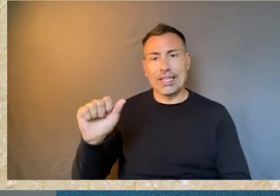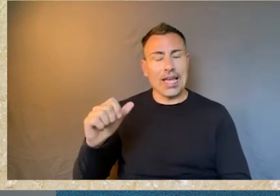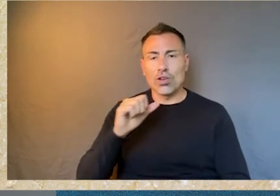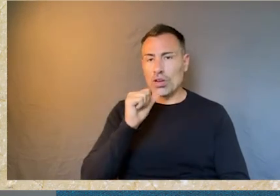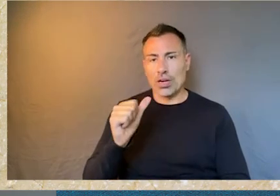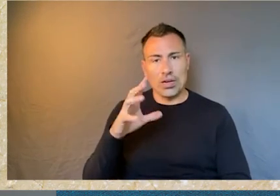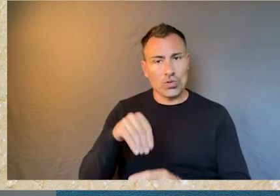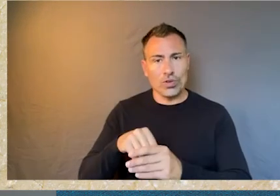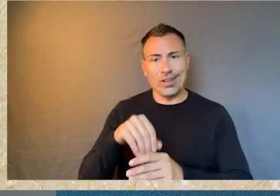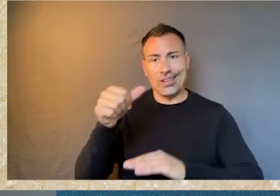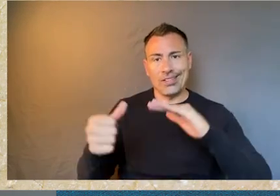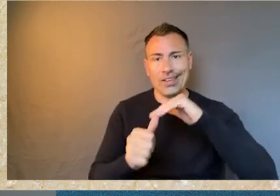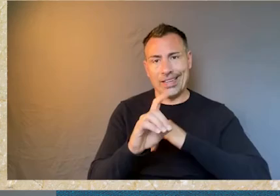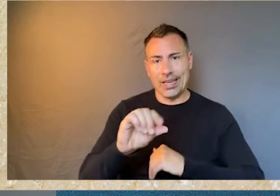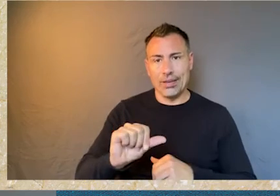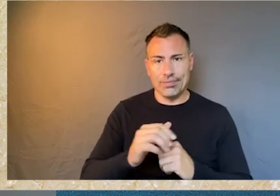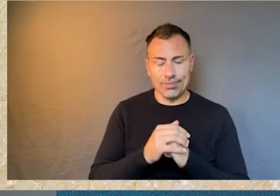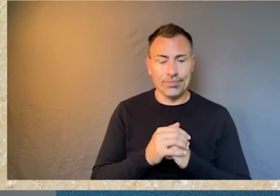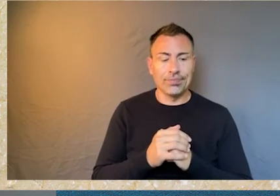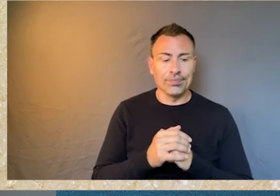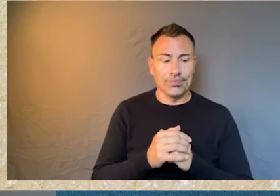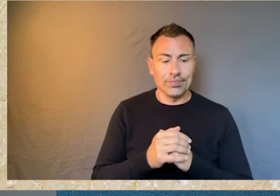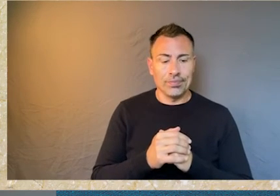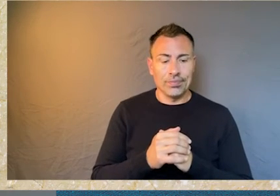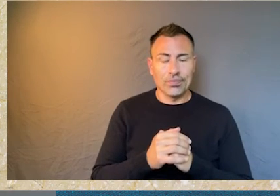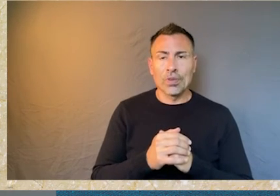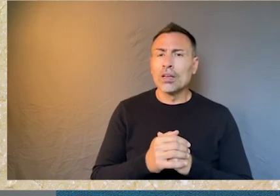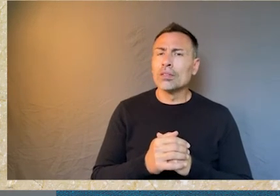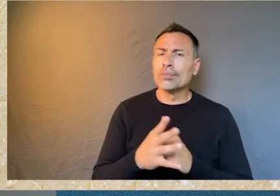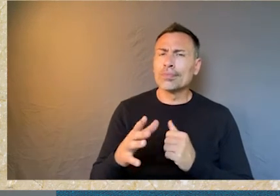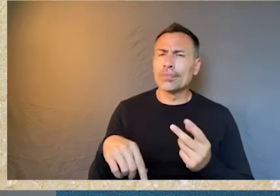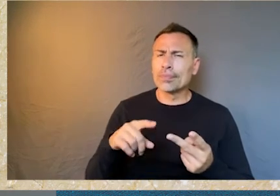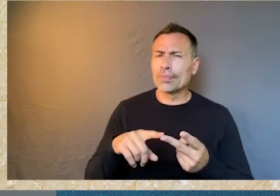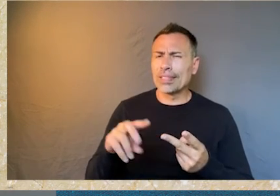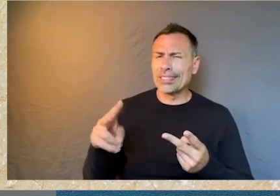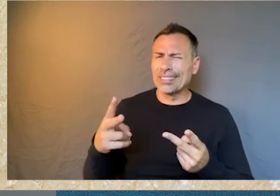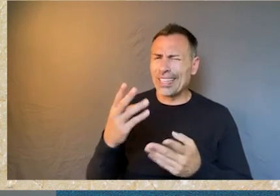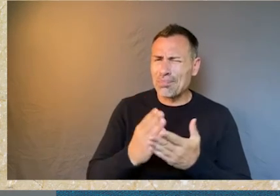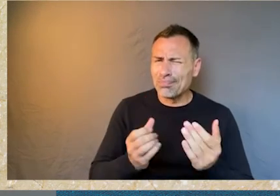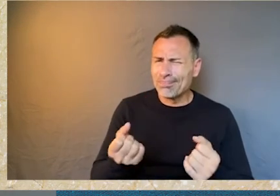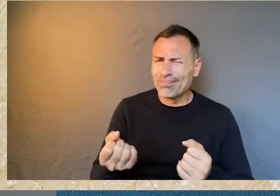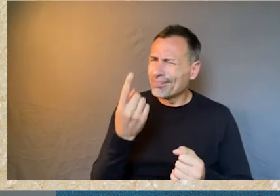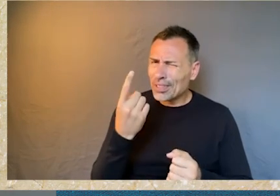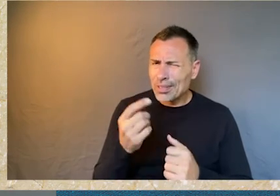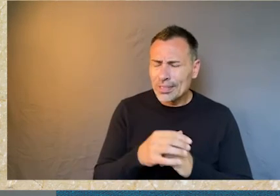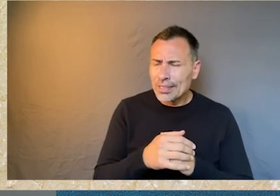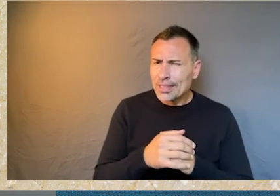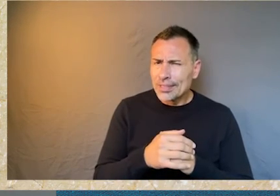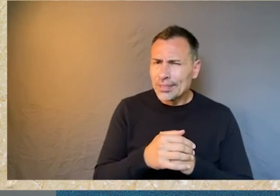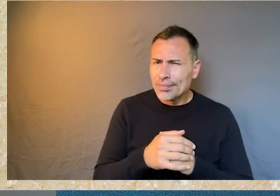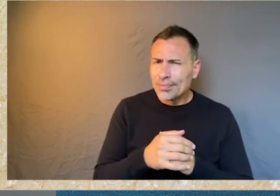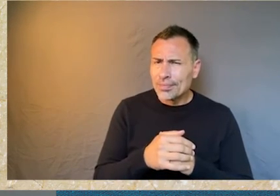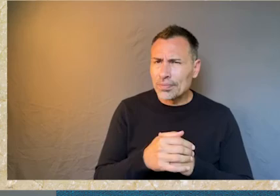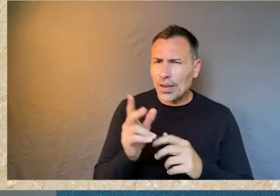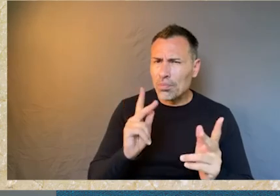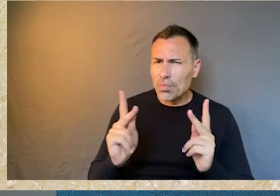covered under the Americans with Disabilities Act. I'm not sure I understand the second sentence.